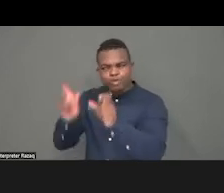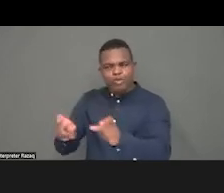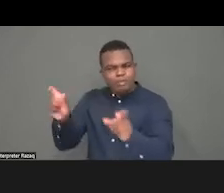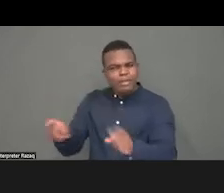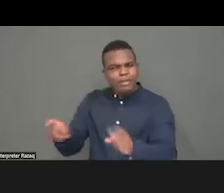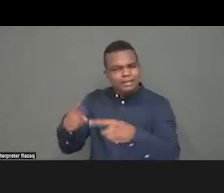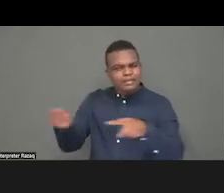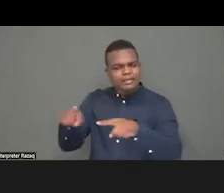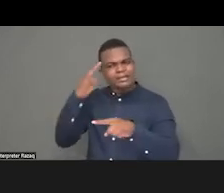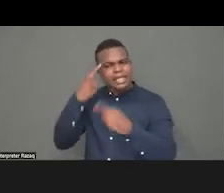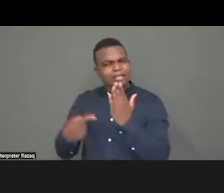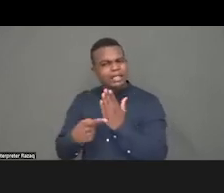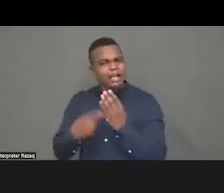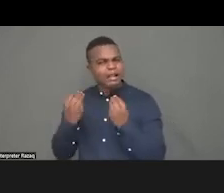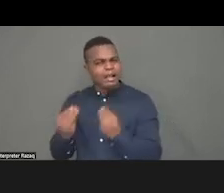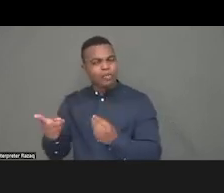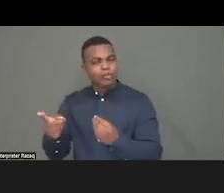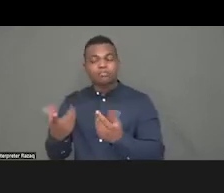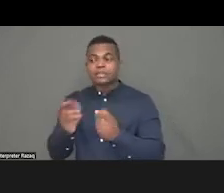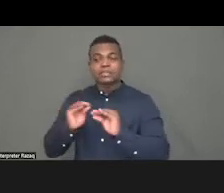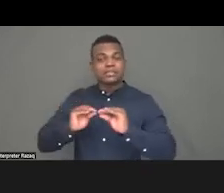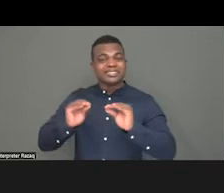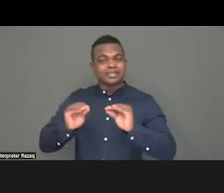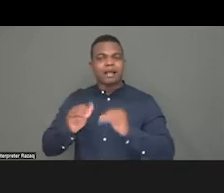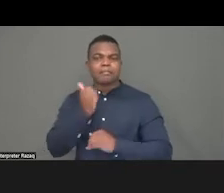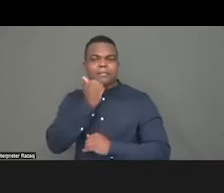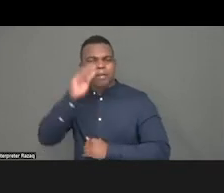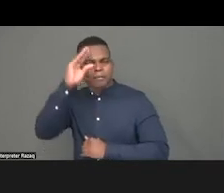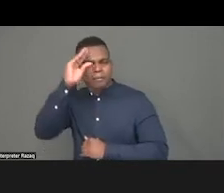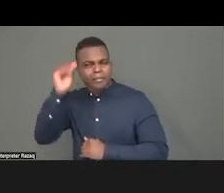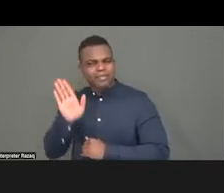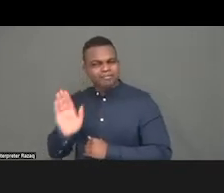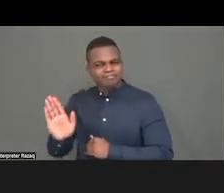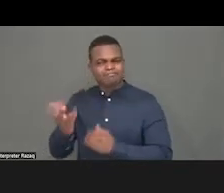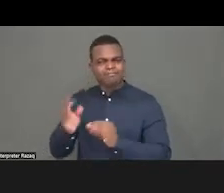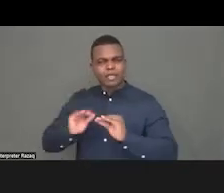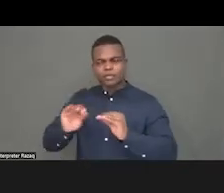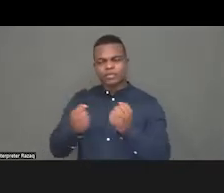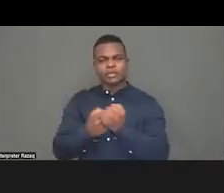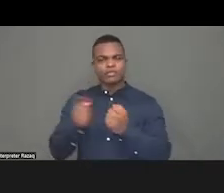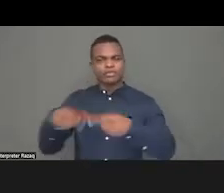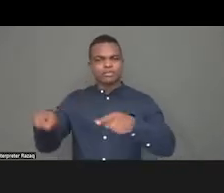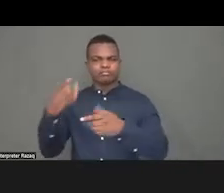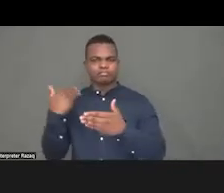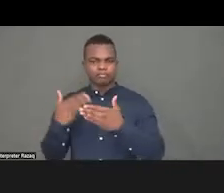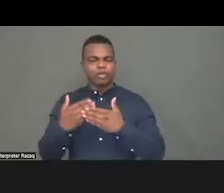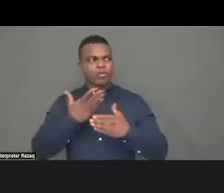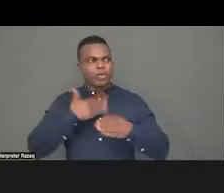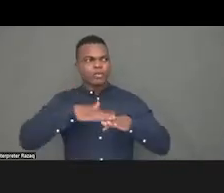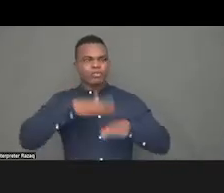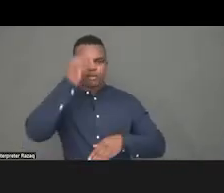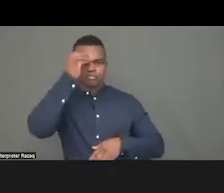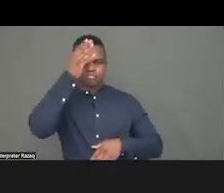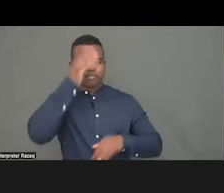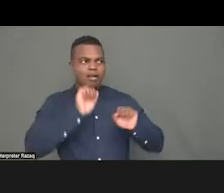products. Many mainstream EdTech devices and software are too expensive for families and schools to access